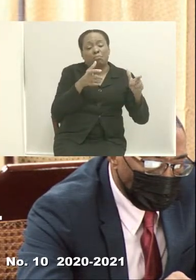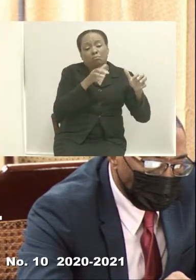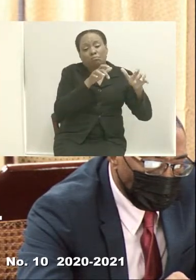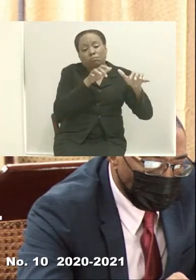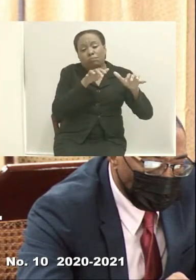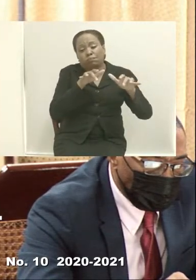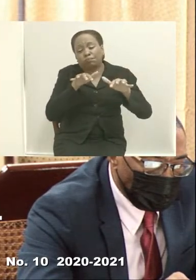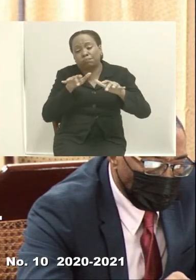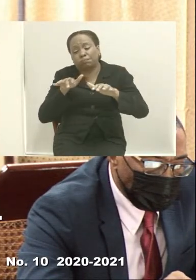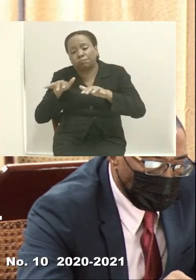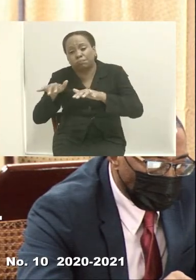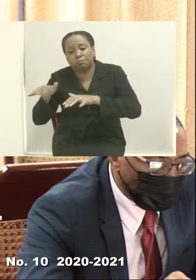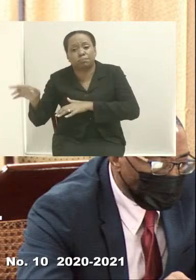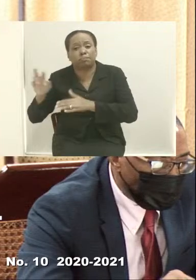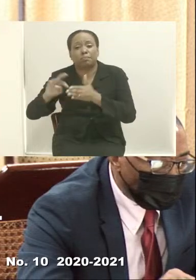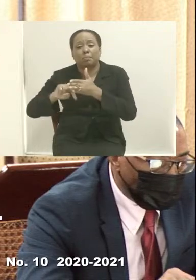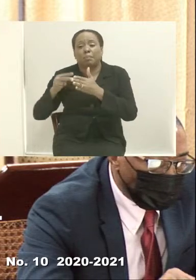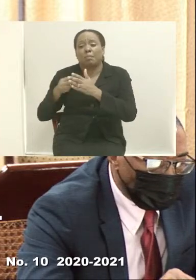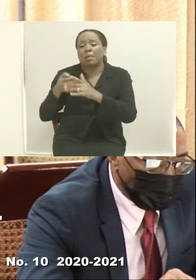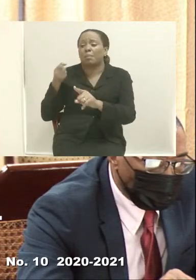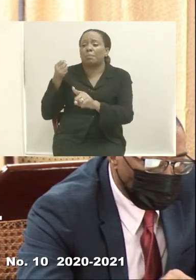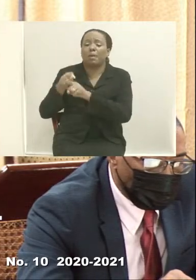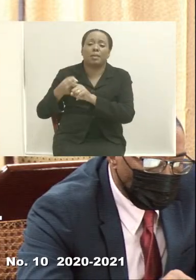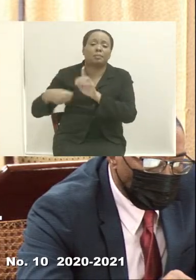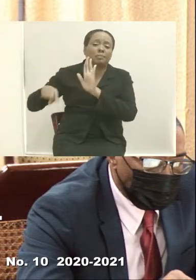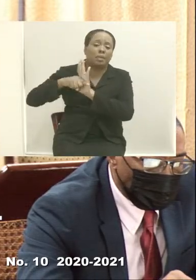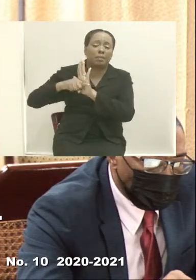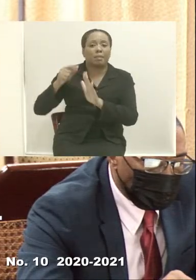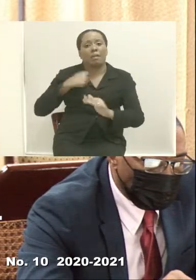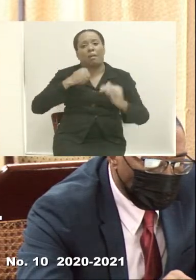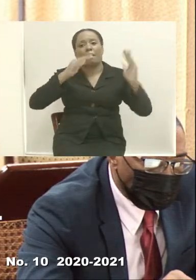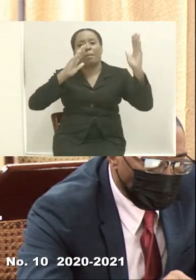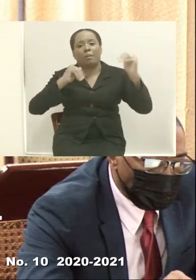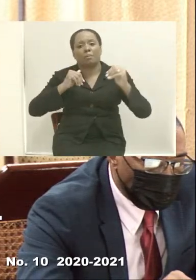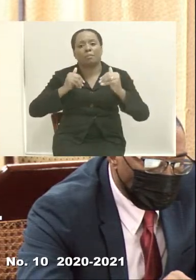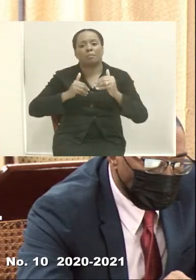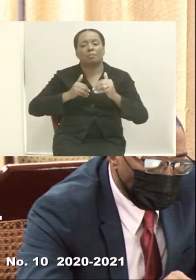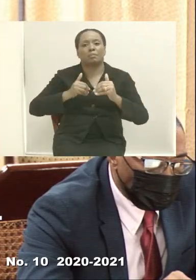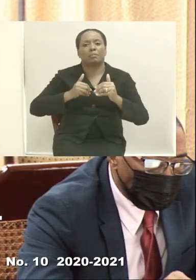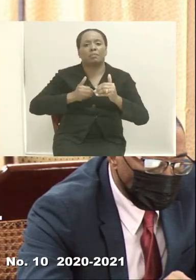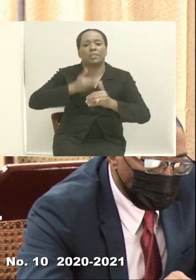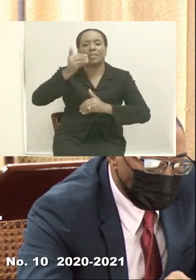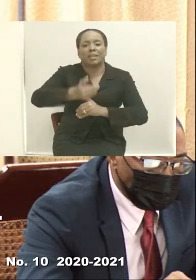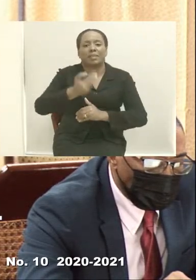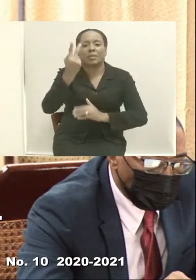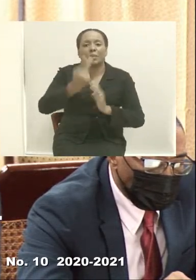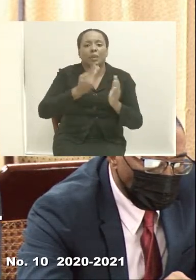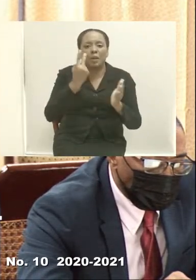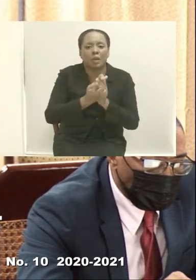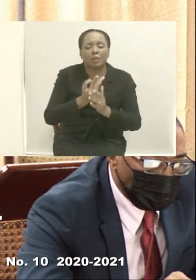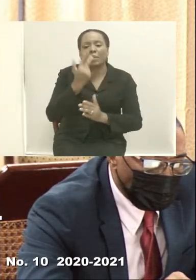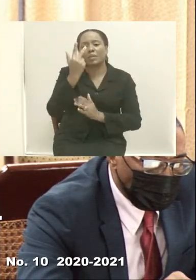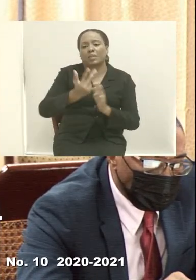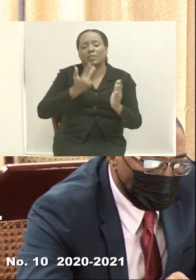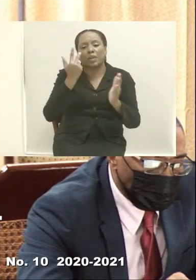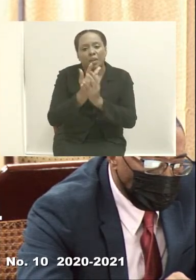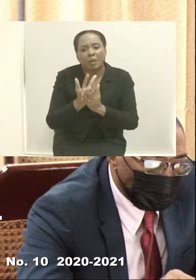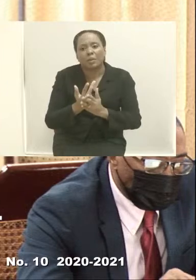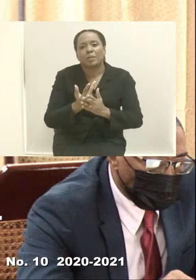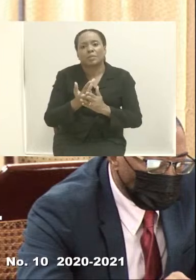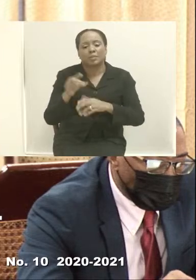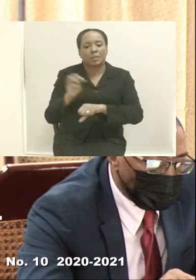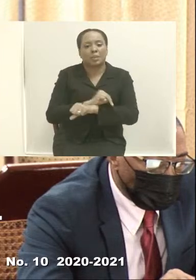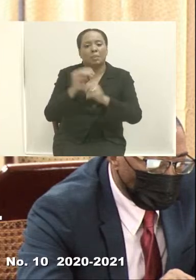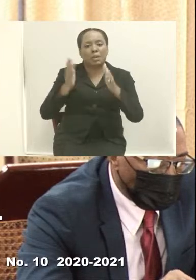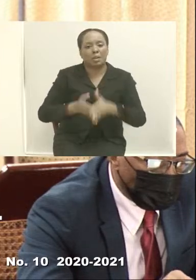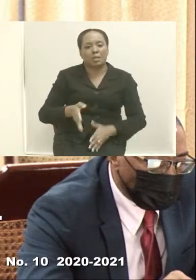of the policy, I would anticipate and hope that over the next 2 or 3 hours, as the minister exposes the policy